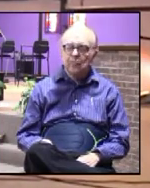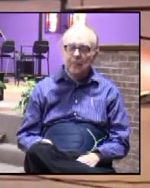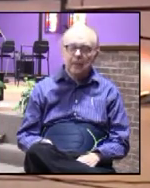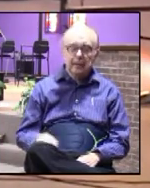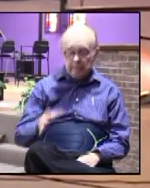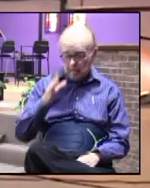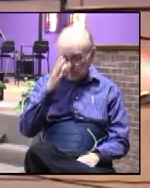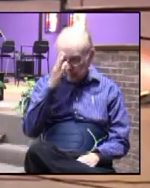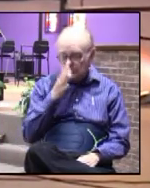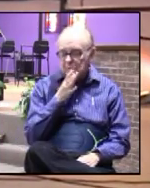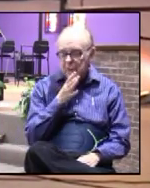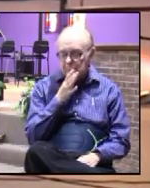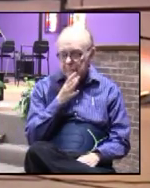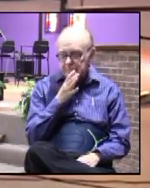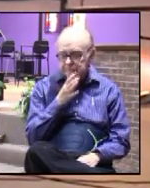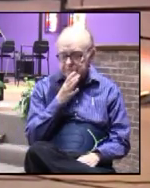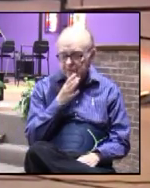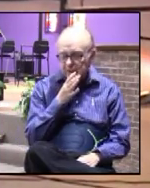Mom,